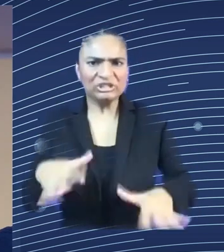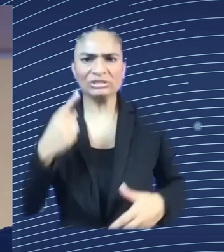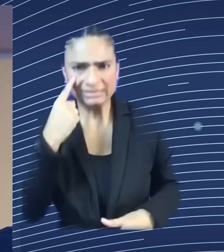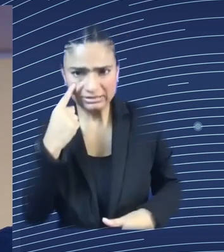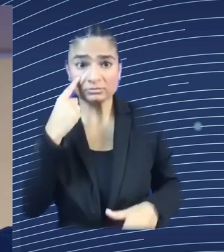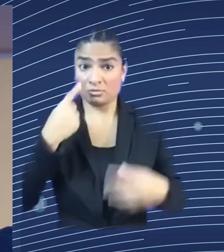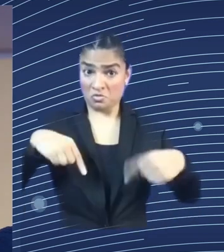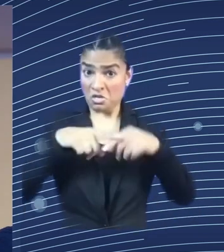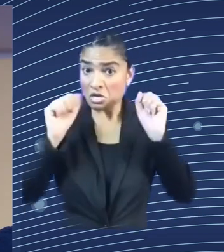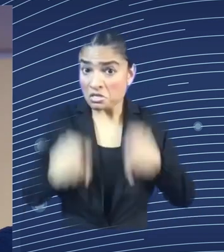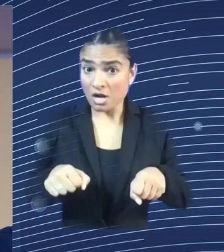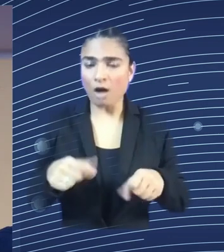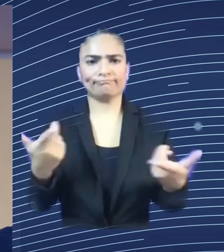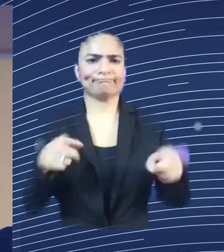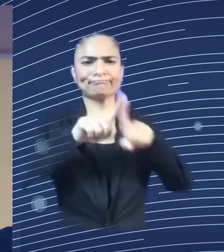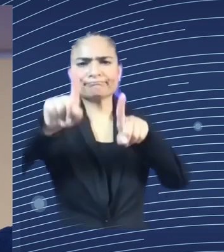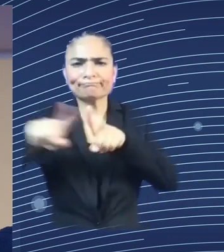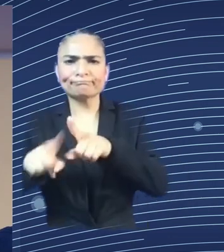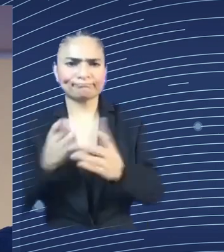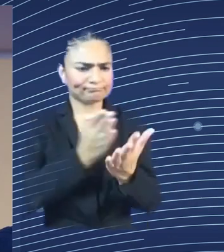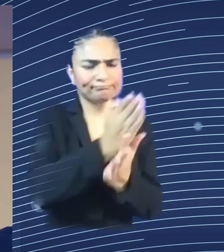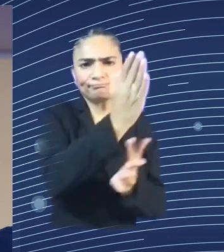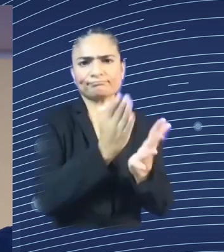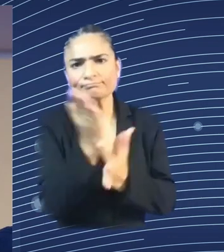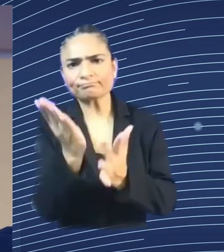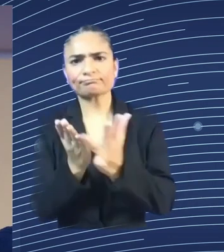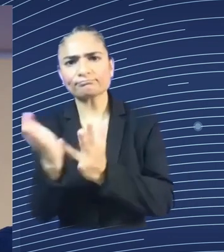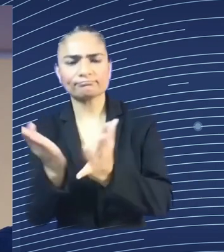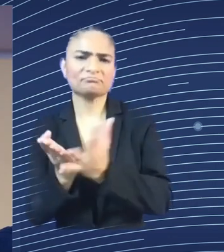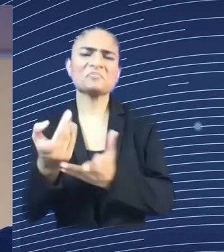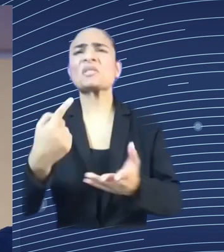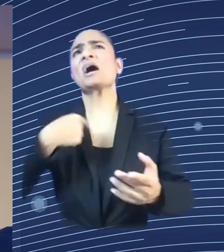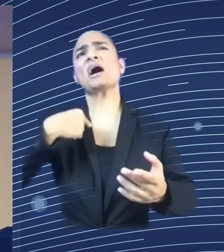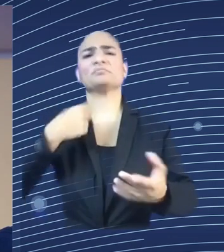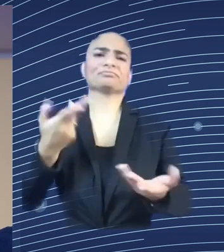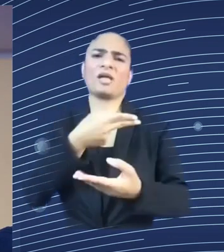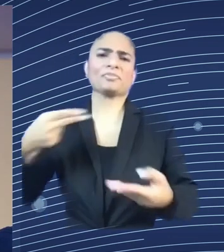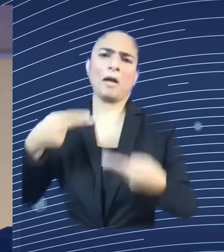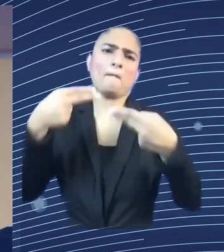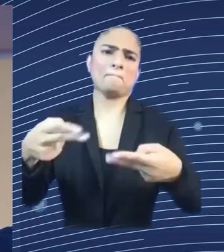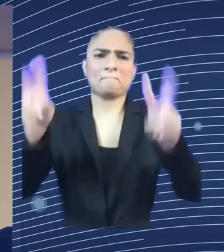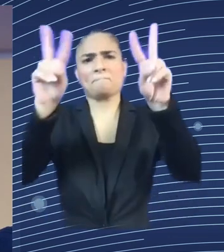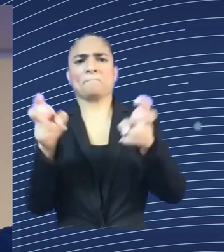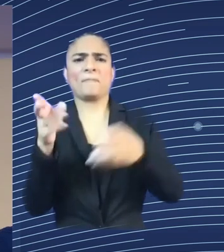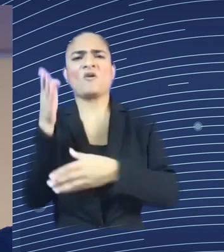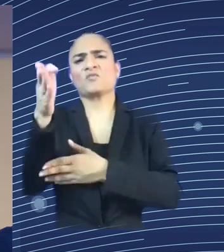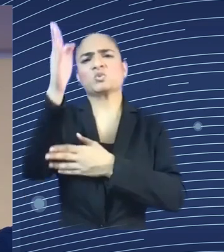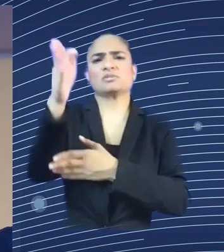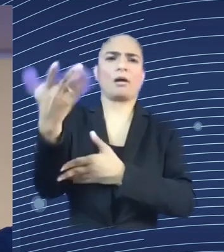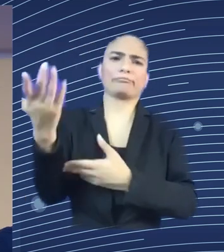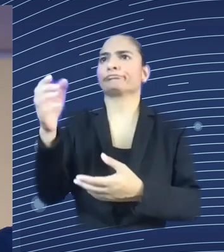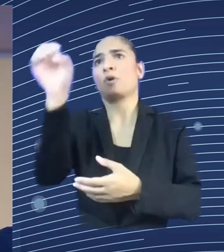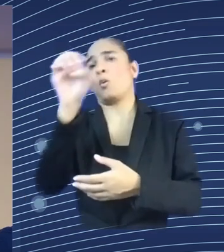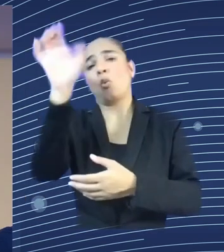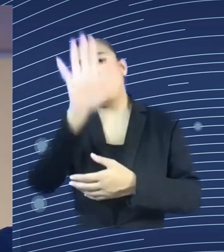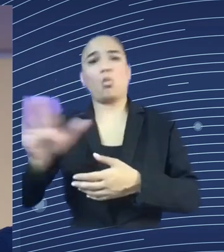European level or a Finnish level or whichever. And then the second important thing is that we discuss about the